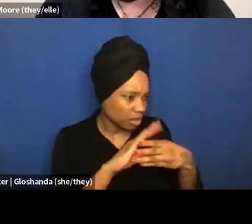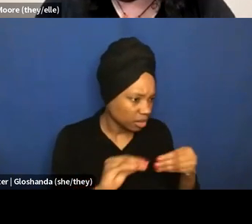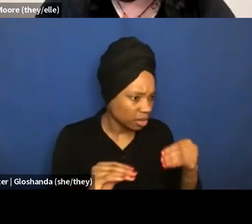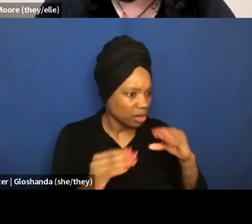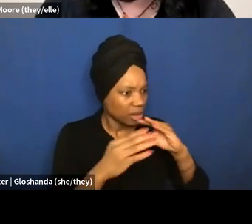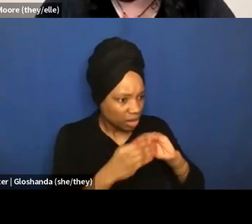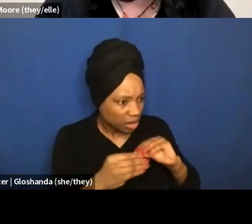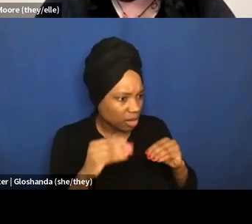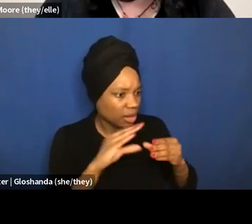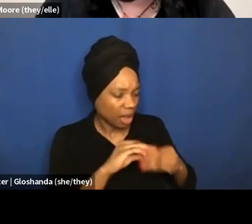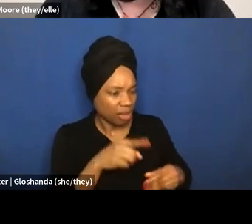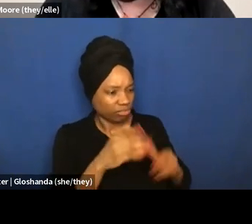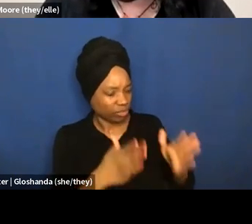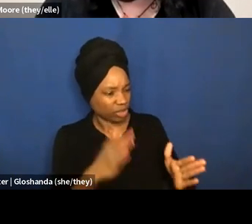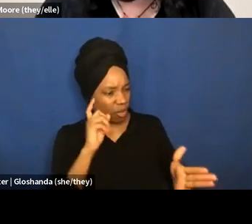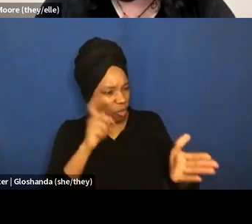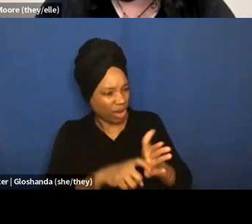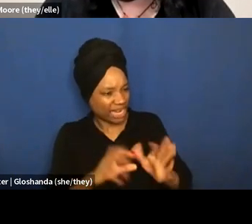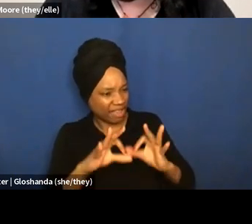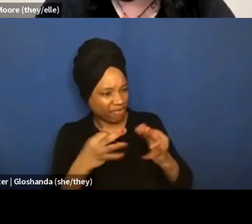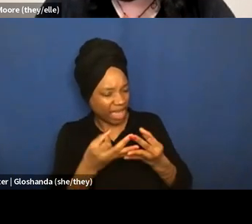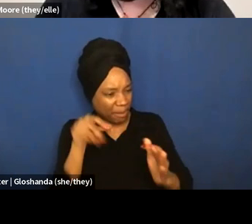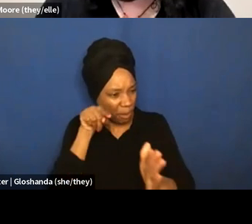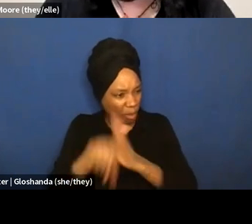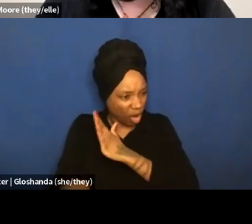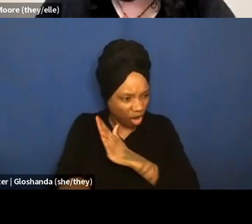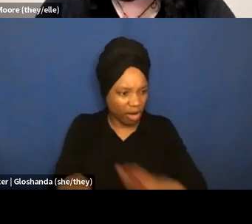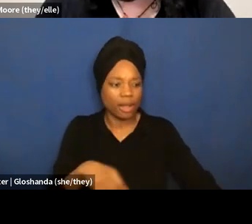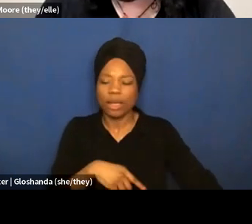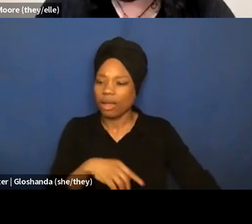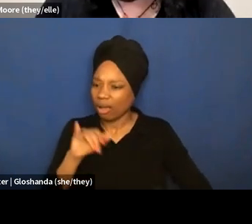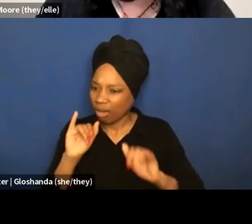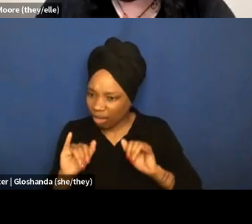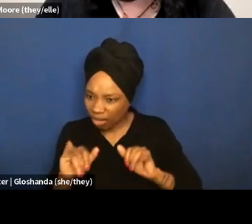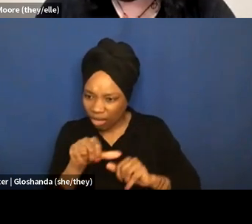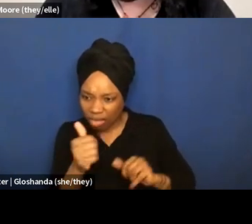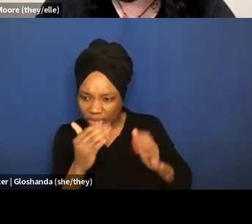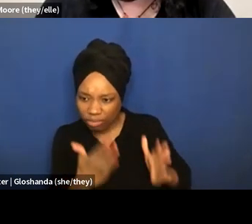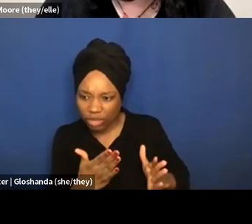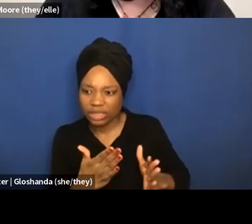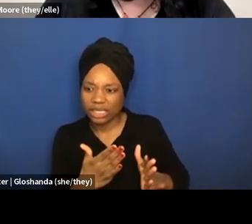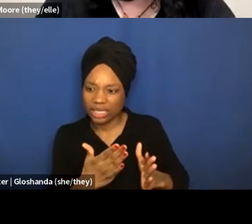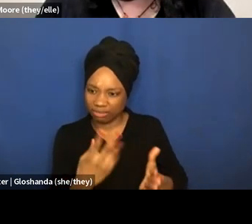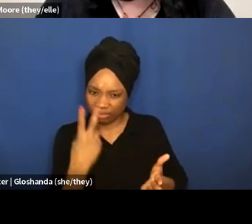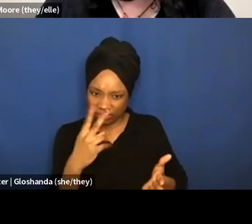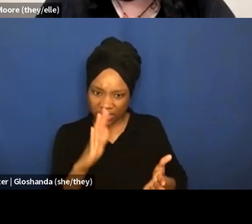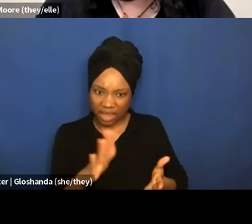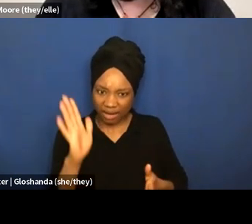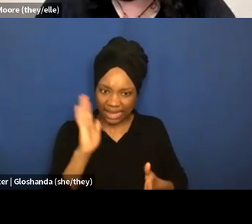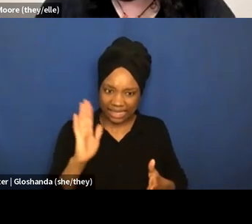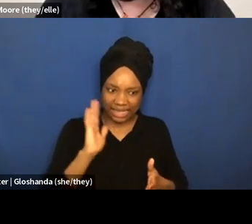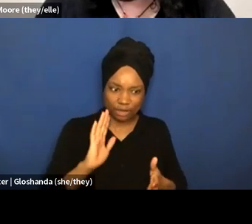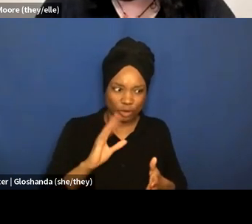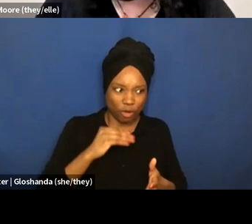family members be murdered, of someone else witnessing and experiencing their ancestral homeland be